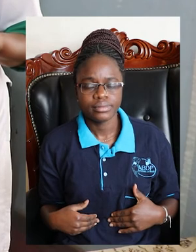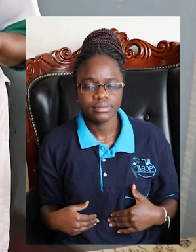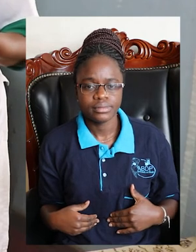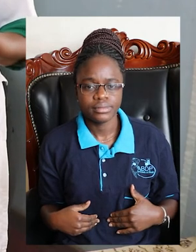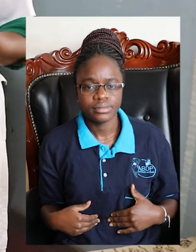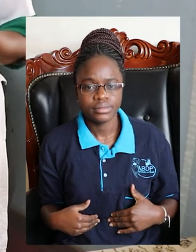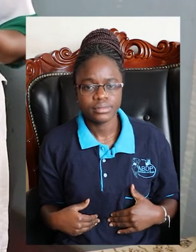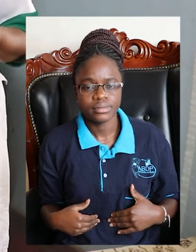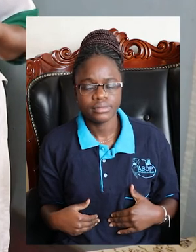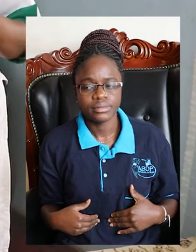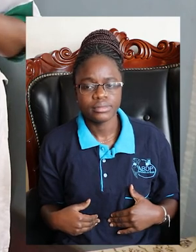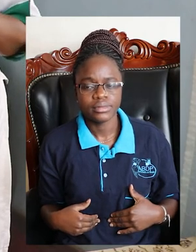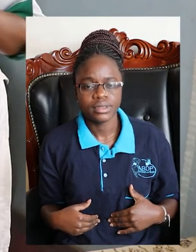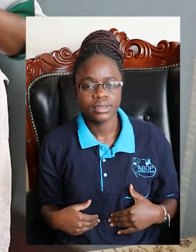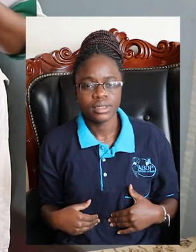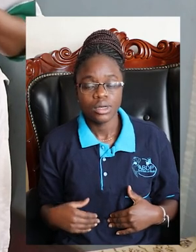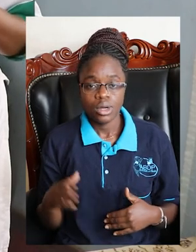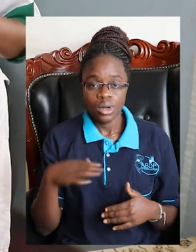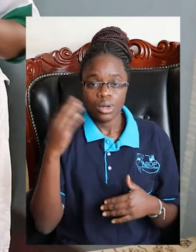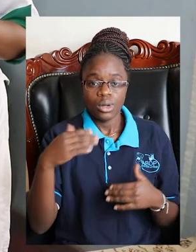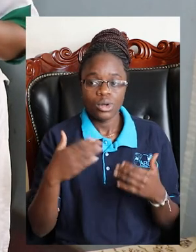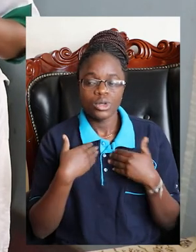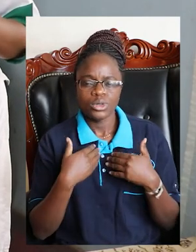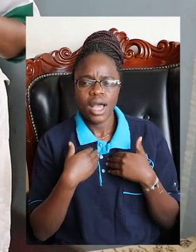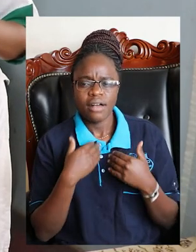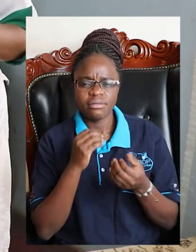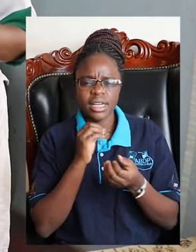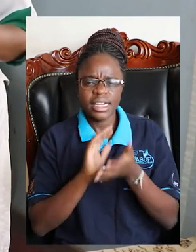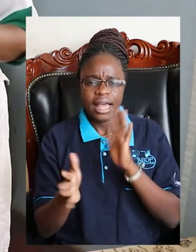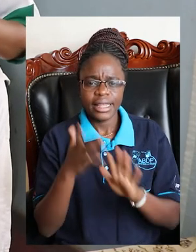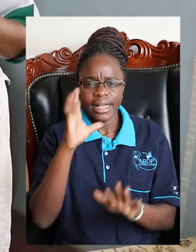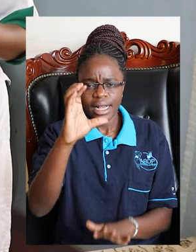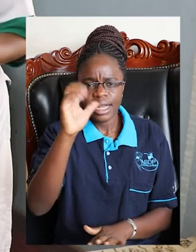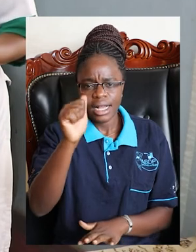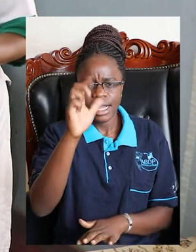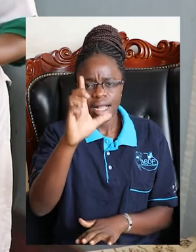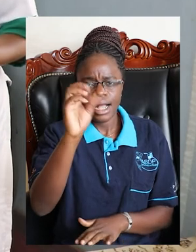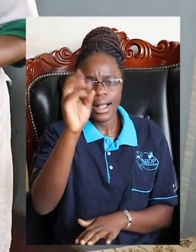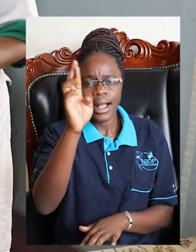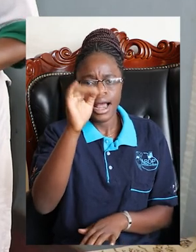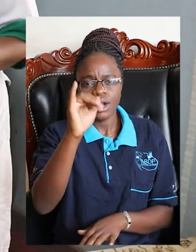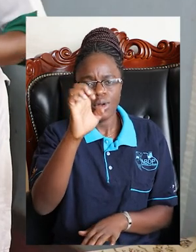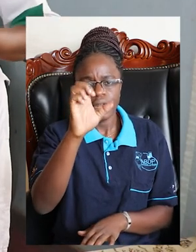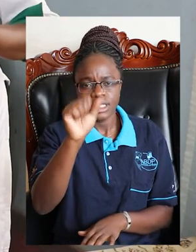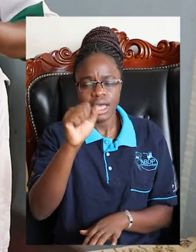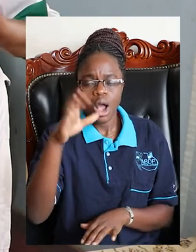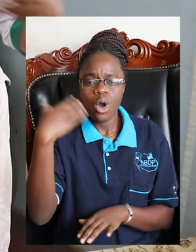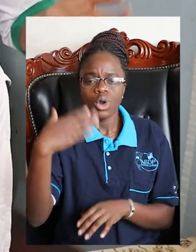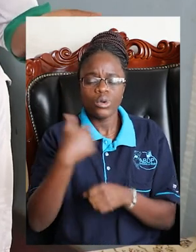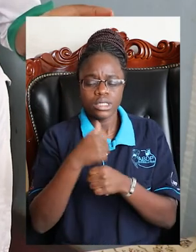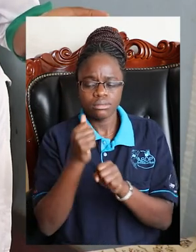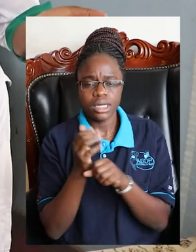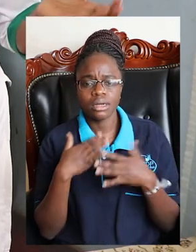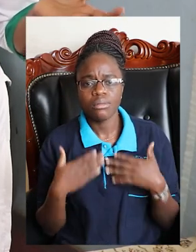then obviously the fats and oils that we call them empty calories. They'll give you, yes, energy. They'll make